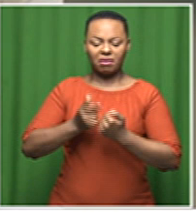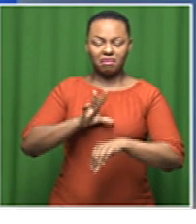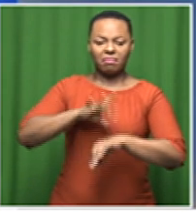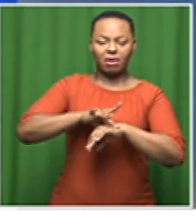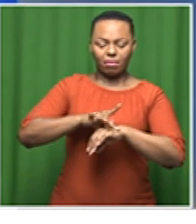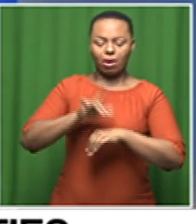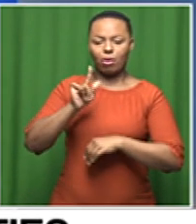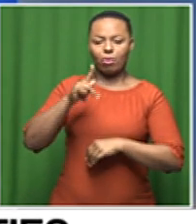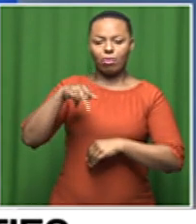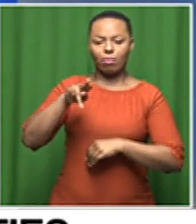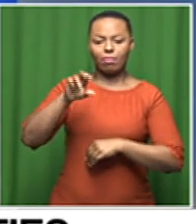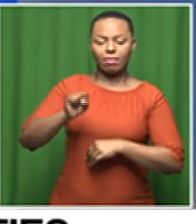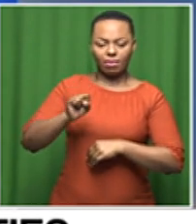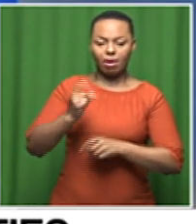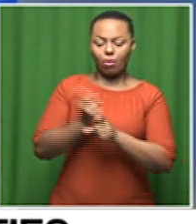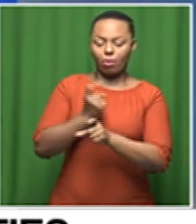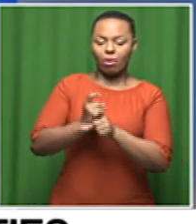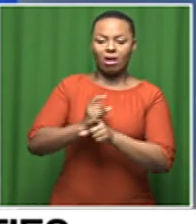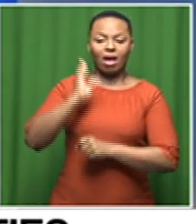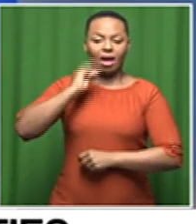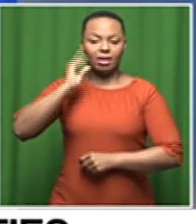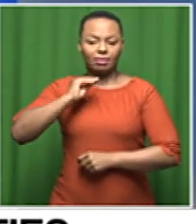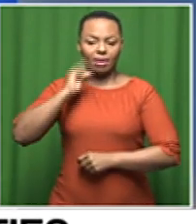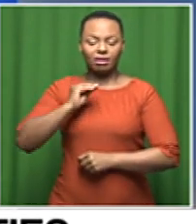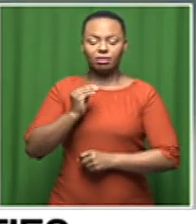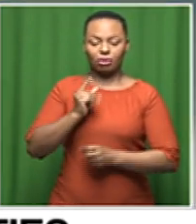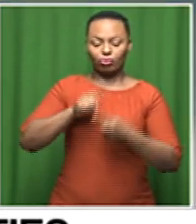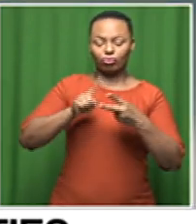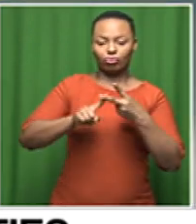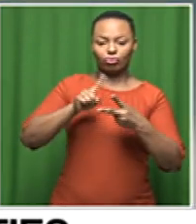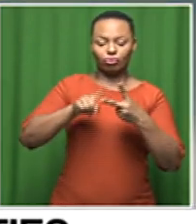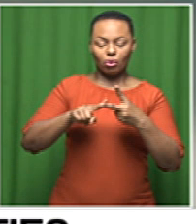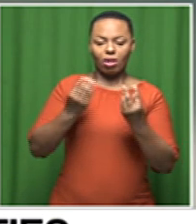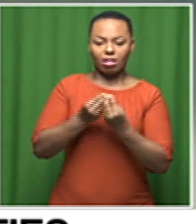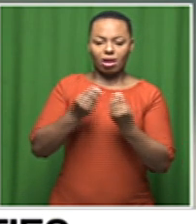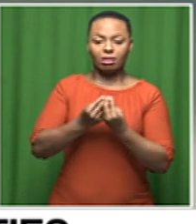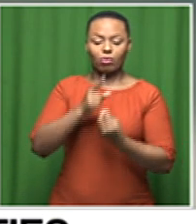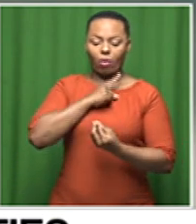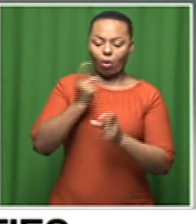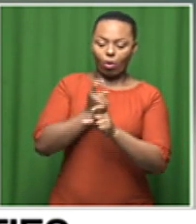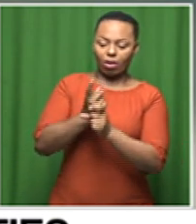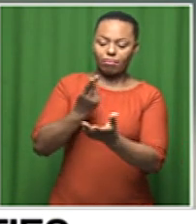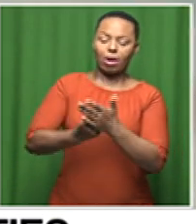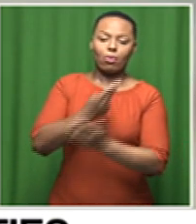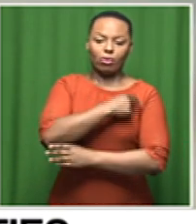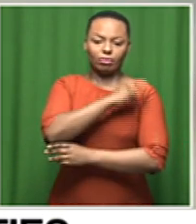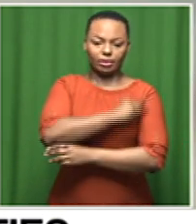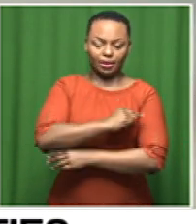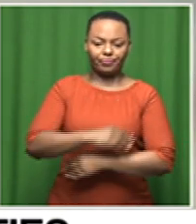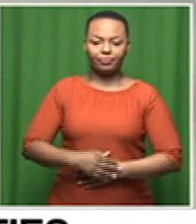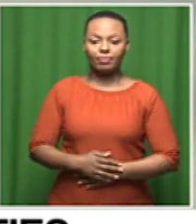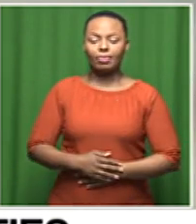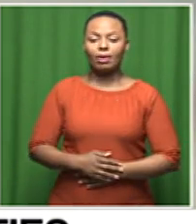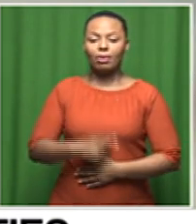lupus. And then luckily for me, I've actually experienced two sides of being admitted, two types of hospitals. I've experienced